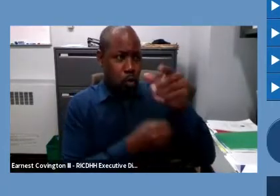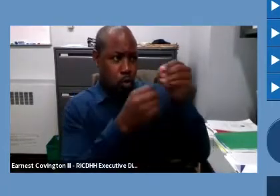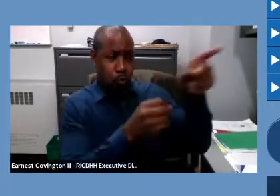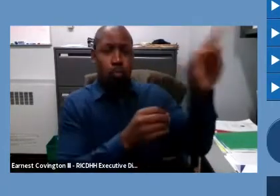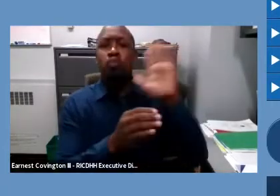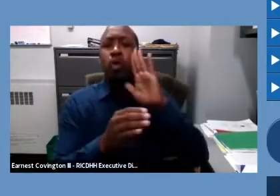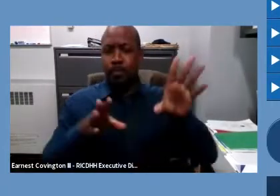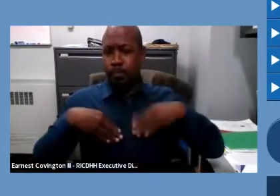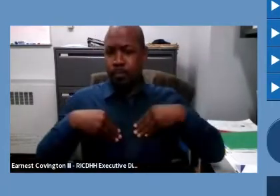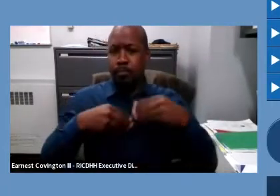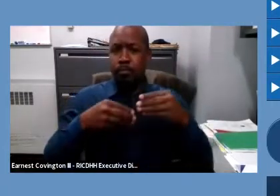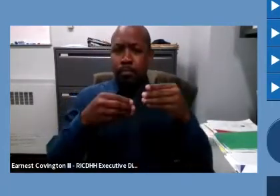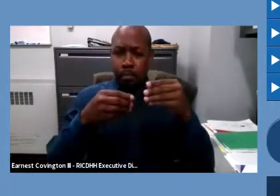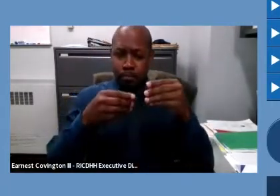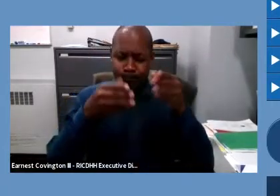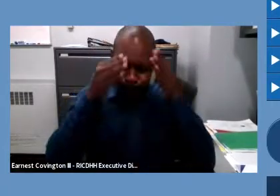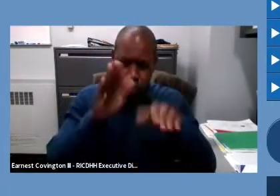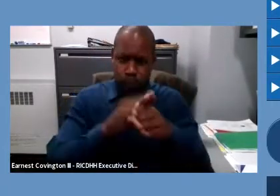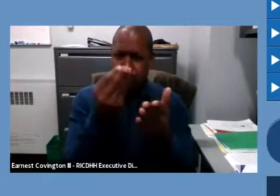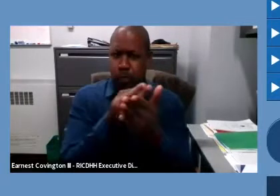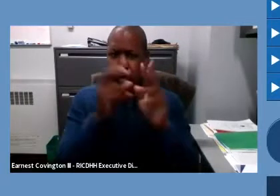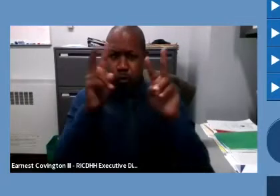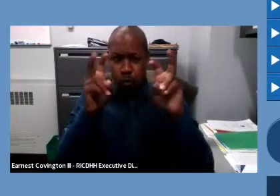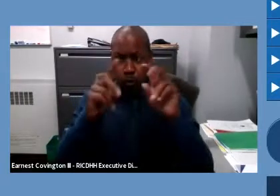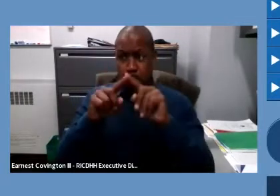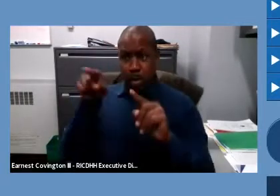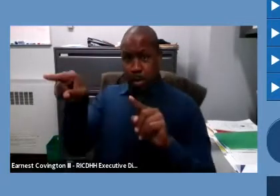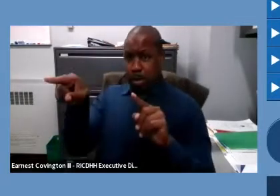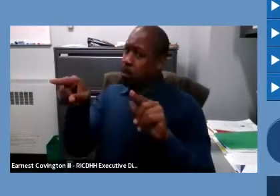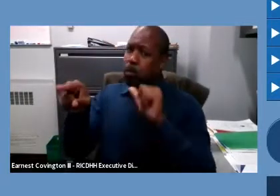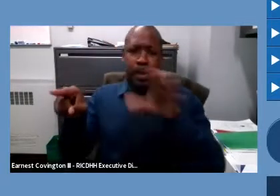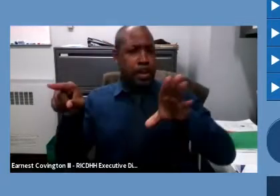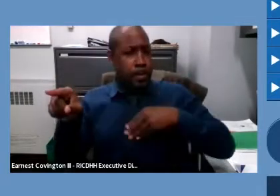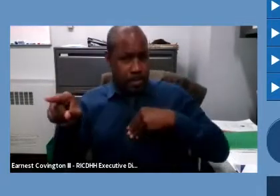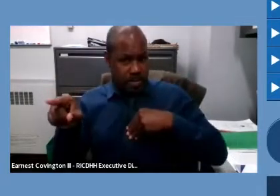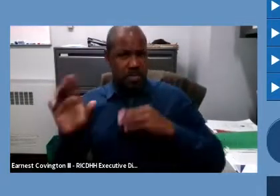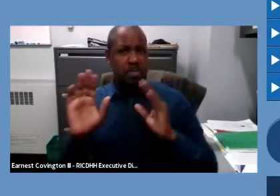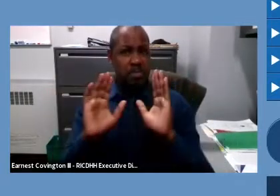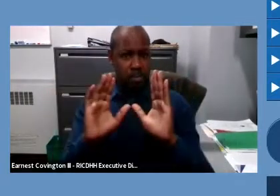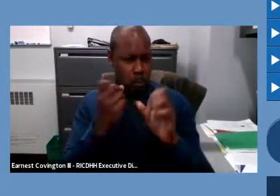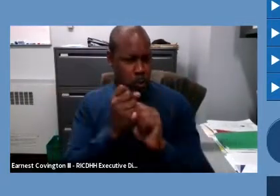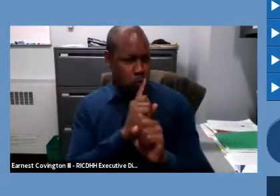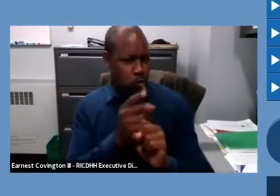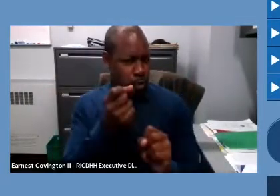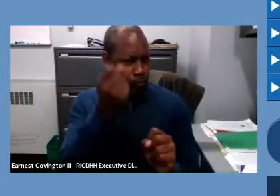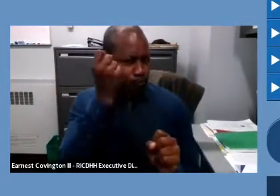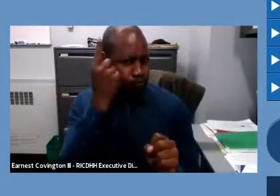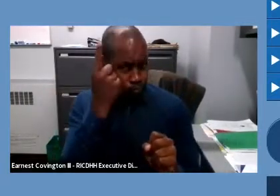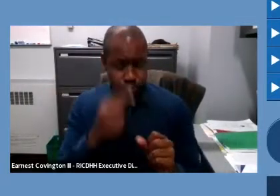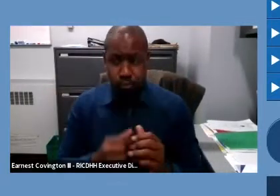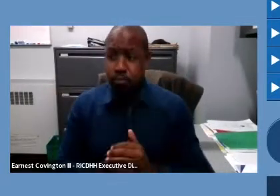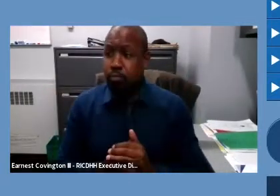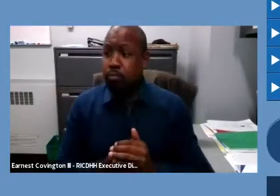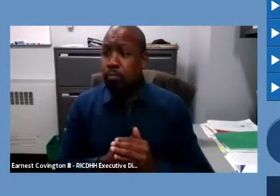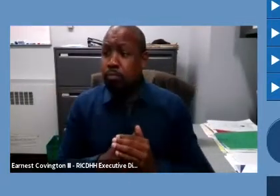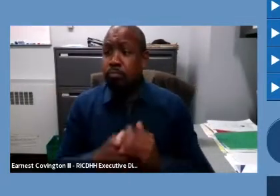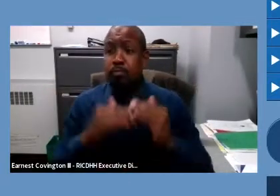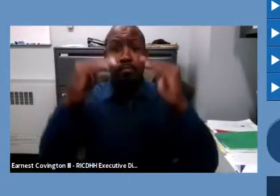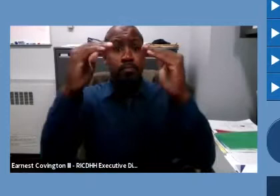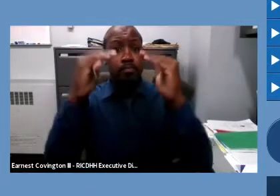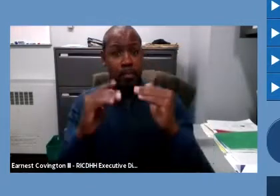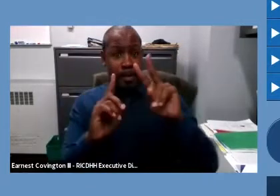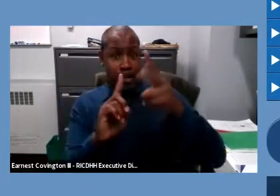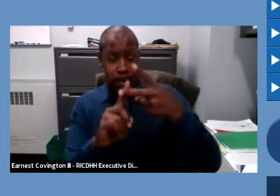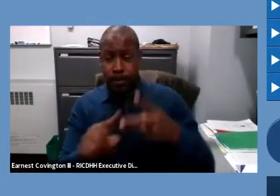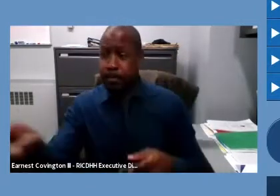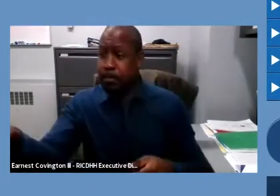that, you would need to contact the Attorney General's office. They focus on those monetary issues. Department of Health, however, will